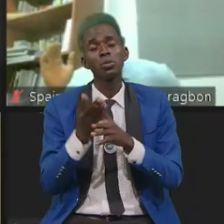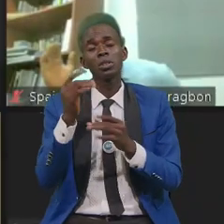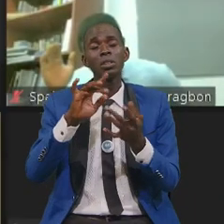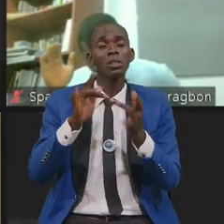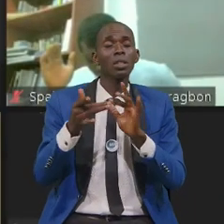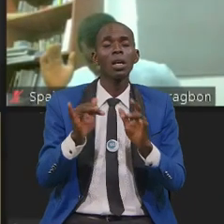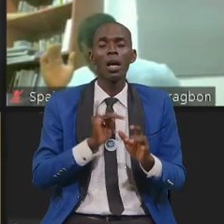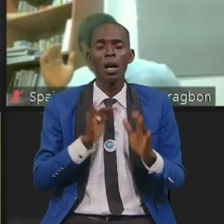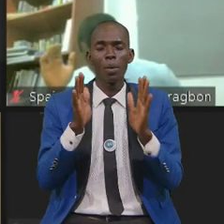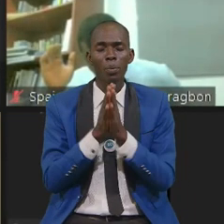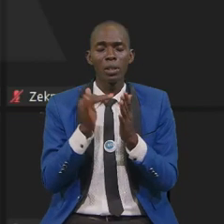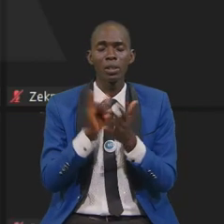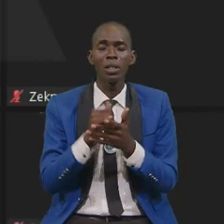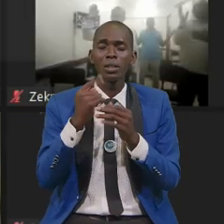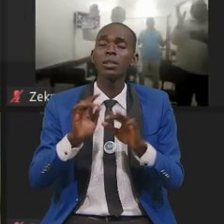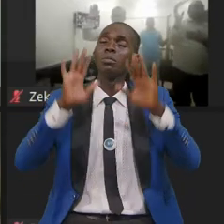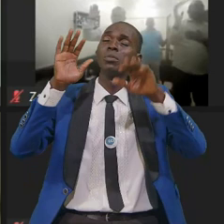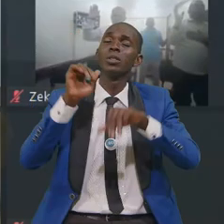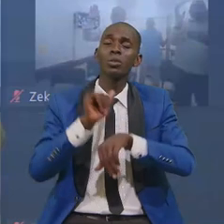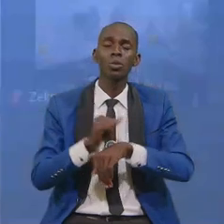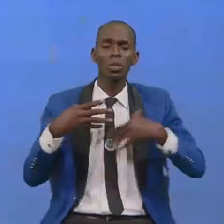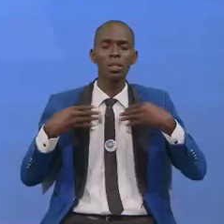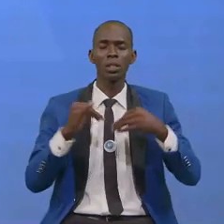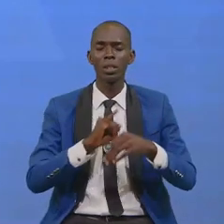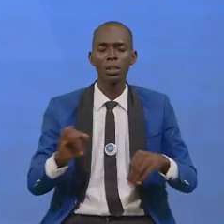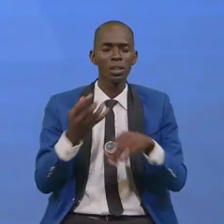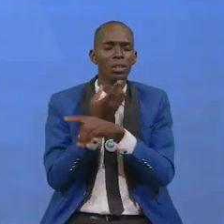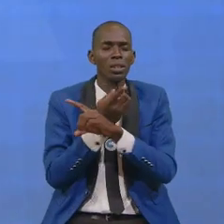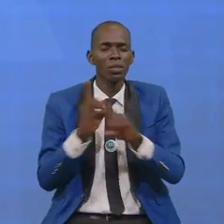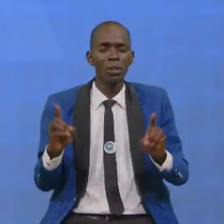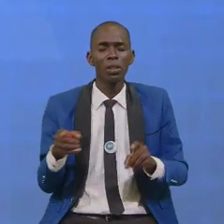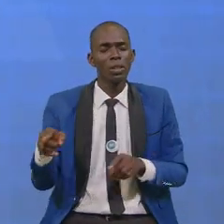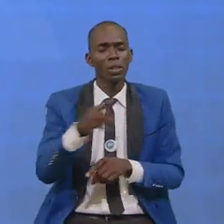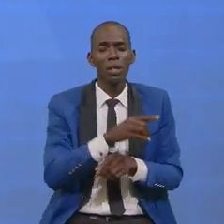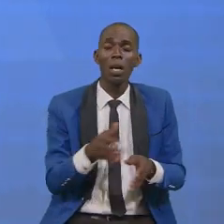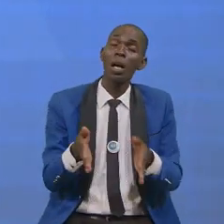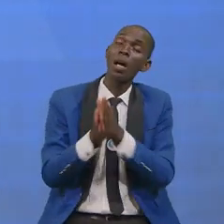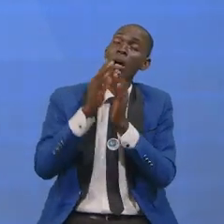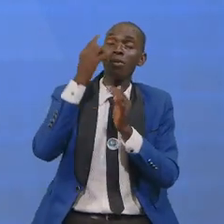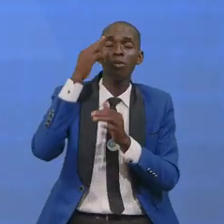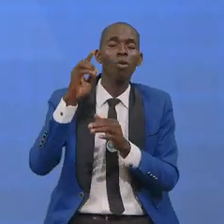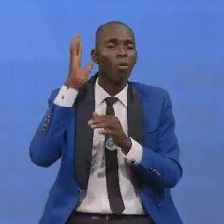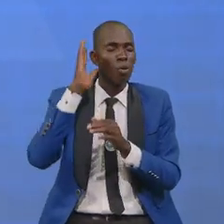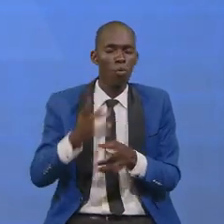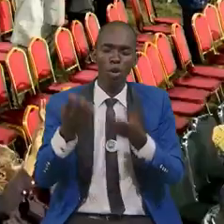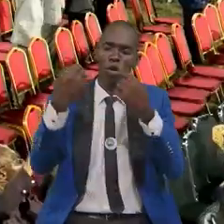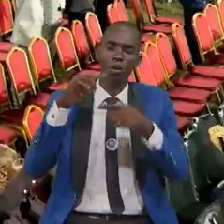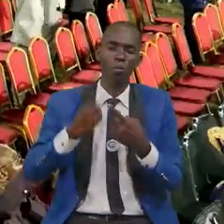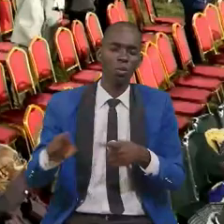the miracle, the healing, the deliverance you are asking for will happen right